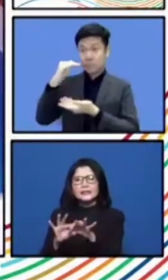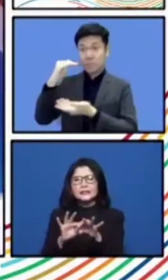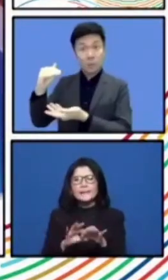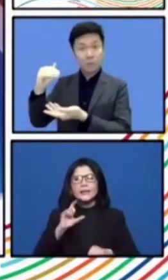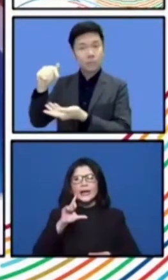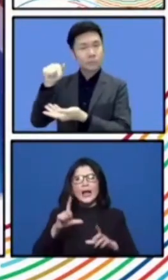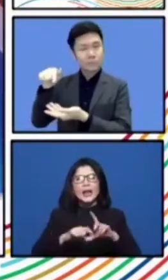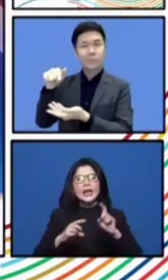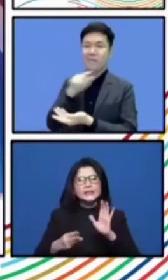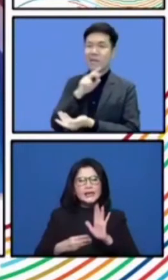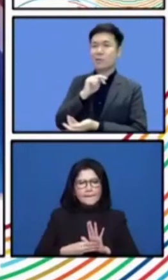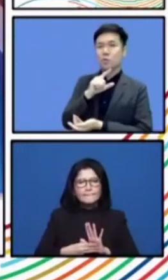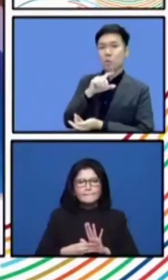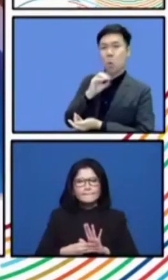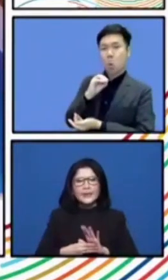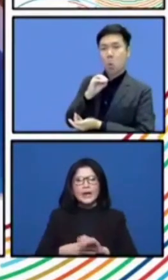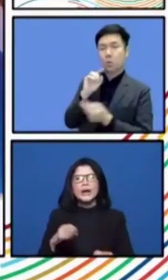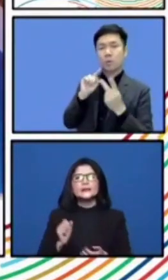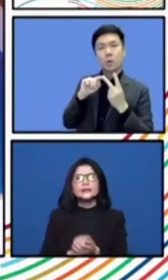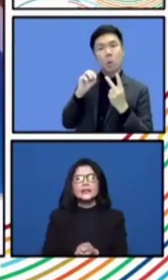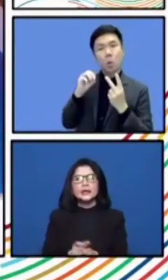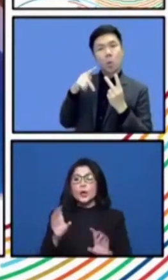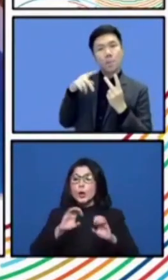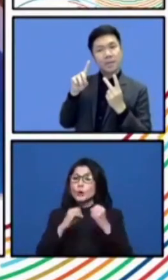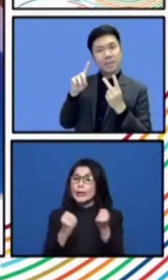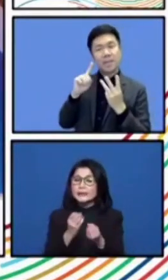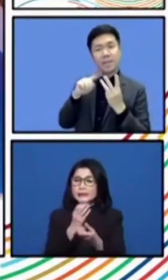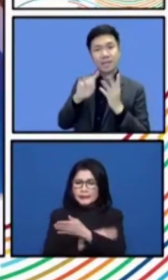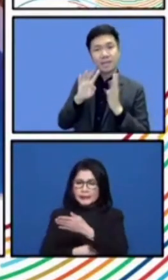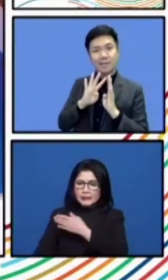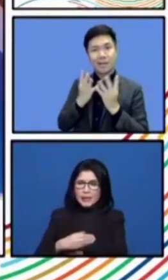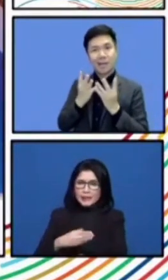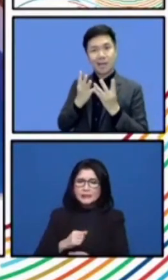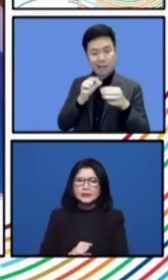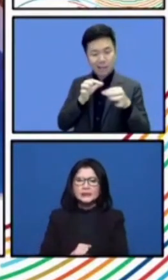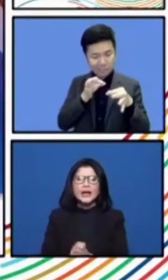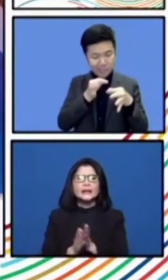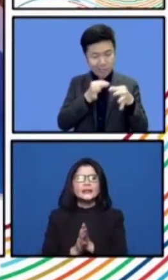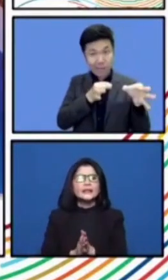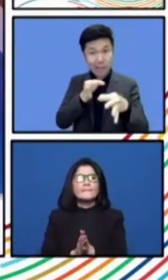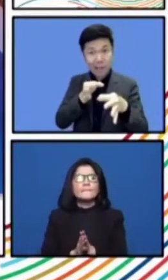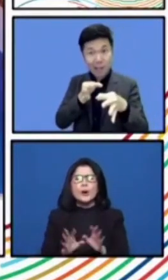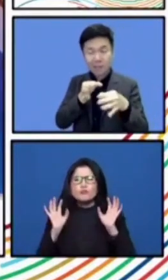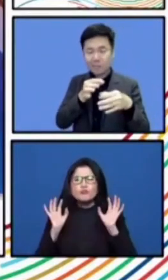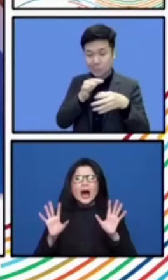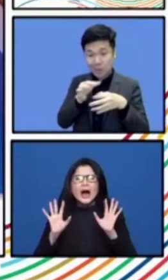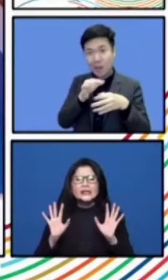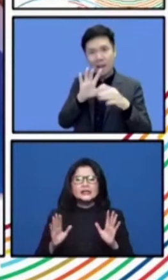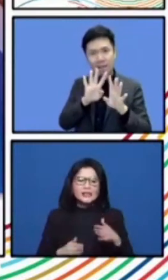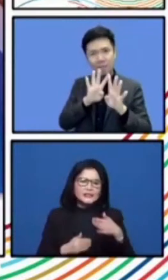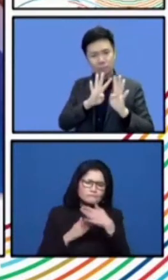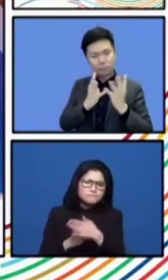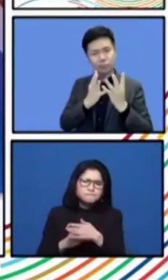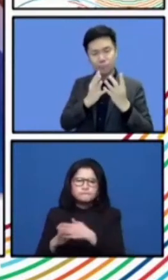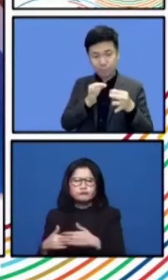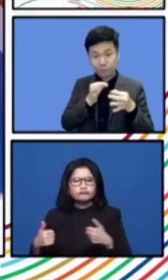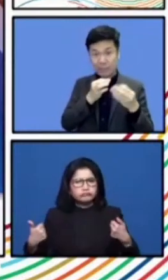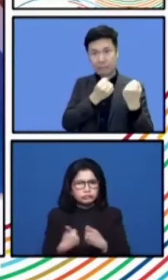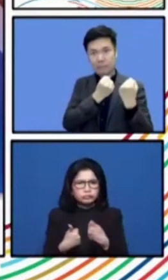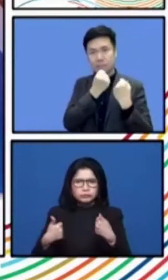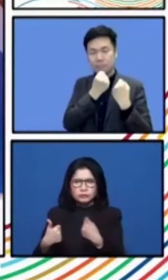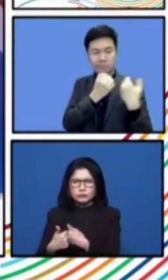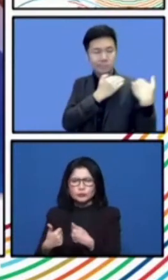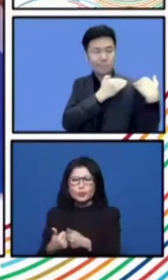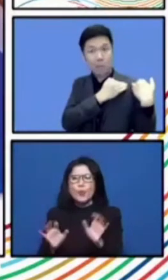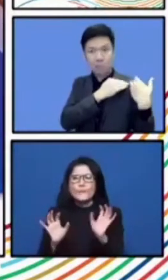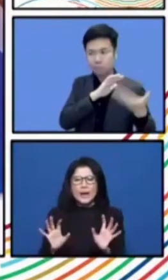opds as well as Island councils many challenges in quarantine and isolation facilities where